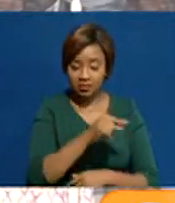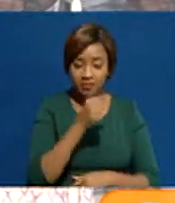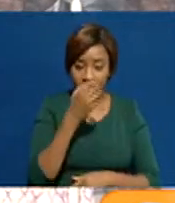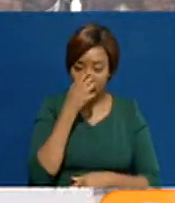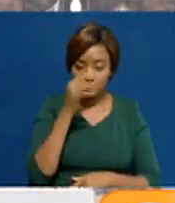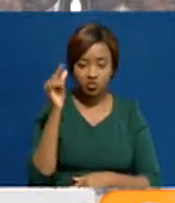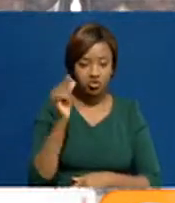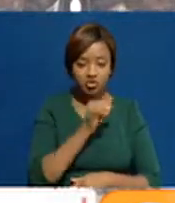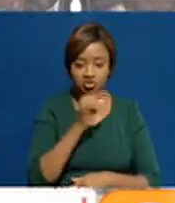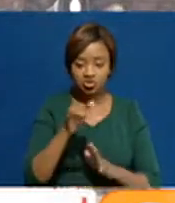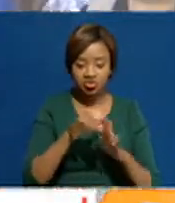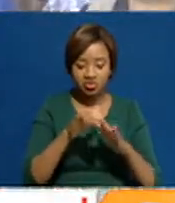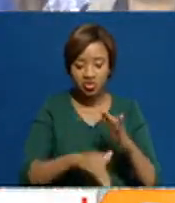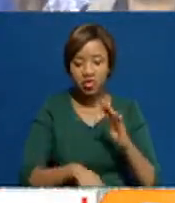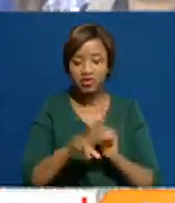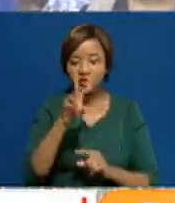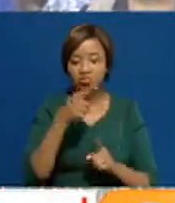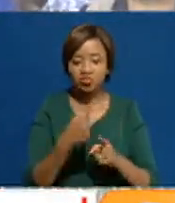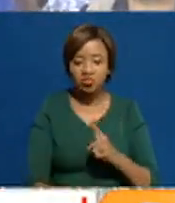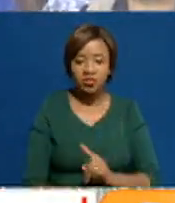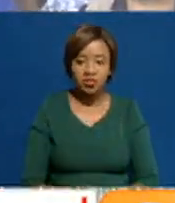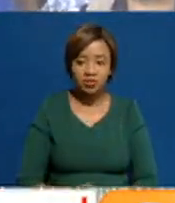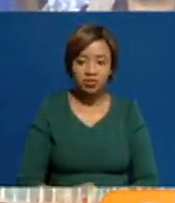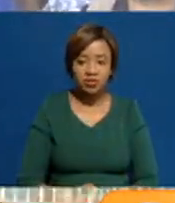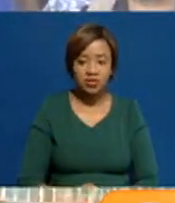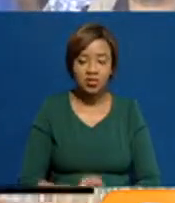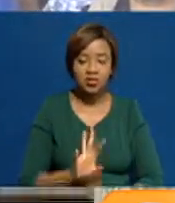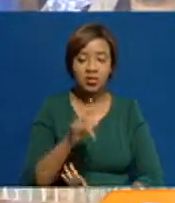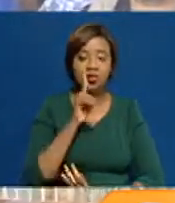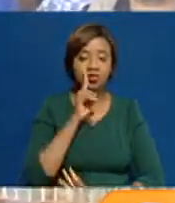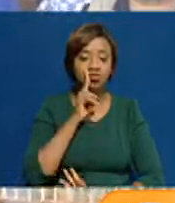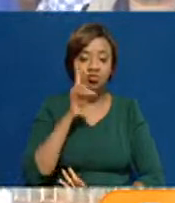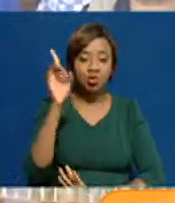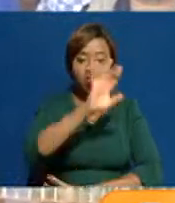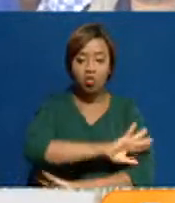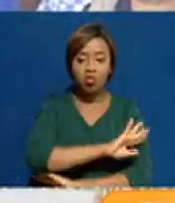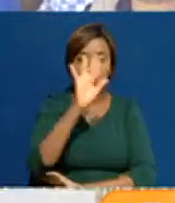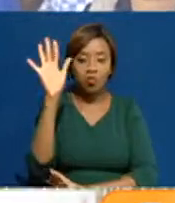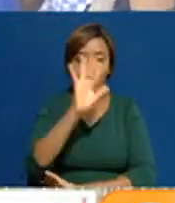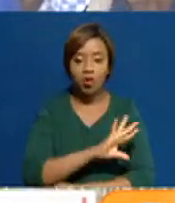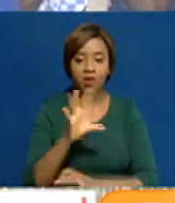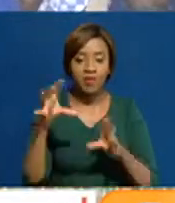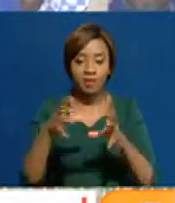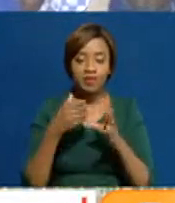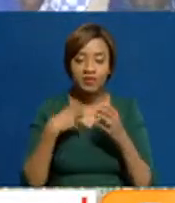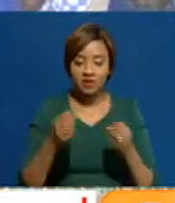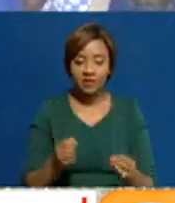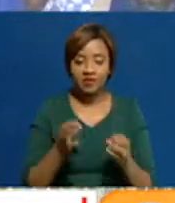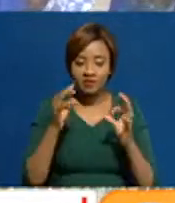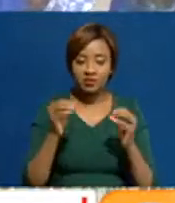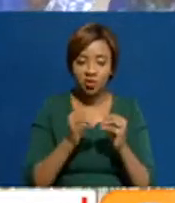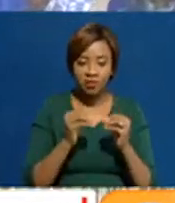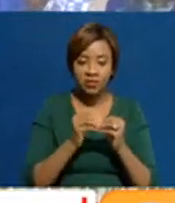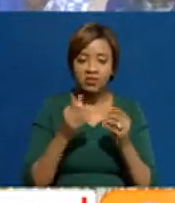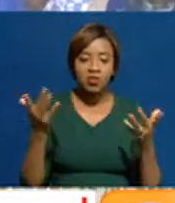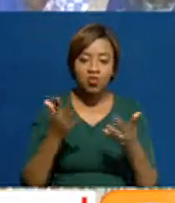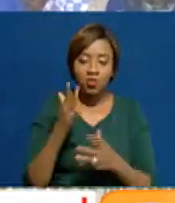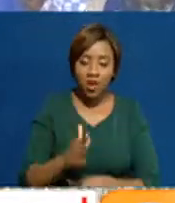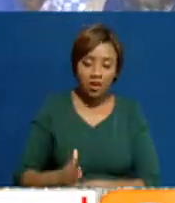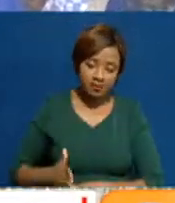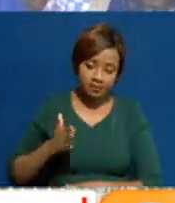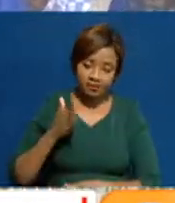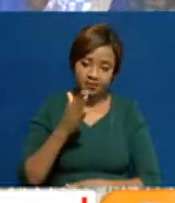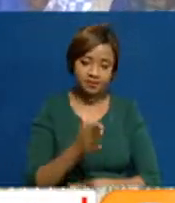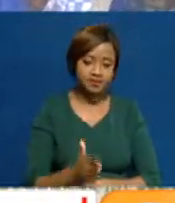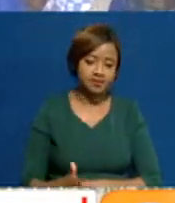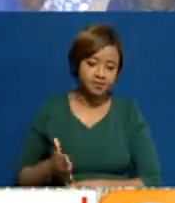2 years, less than 2 years. Kesho, chama cha Wiper kina kikao maalum na Ivasha.